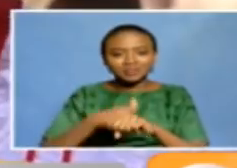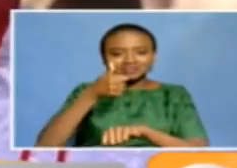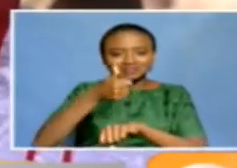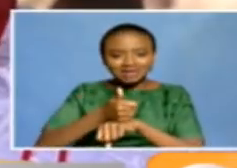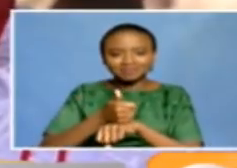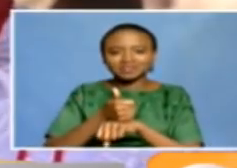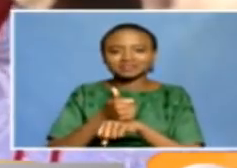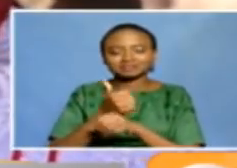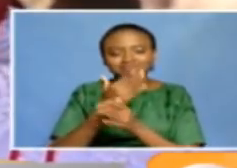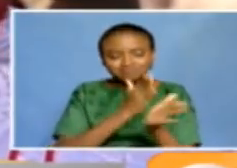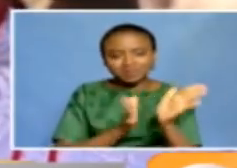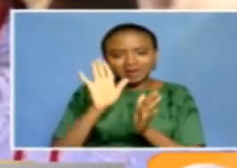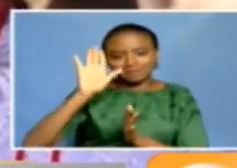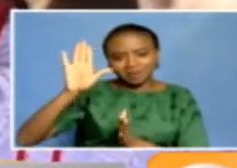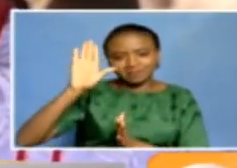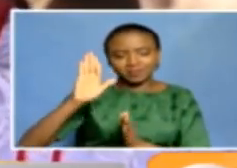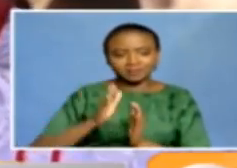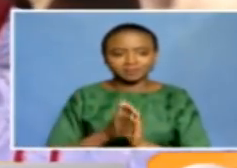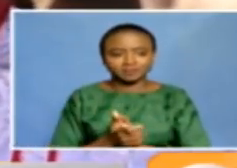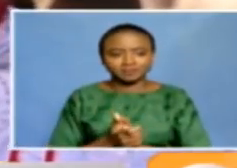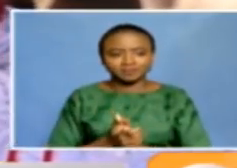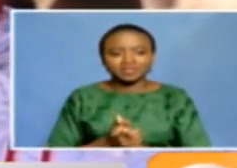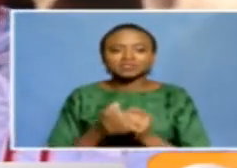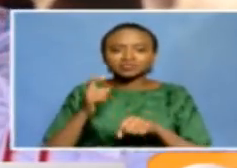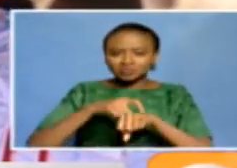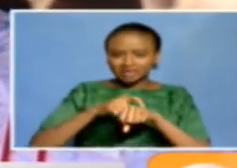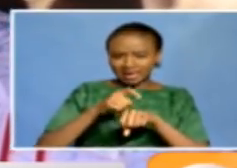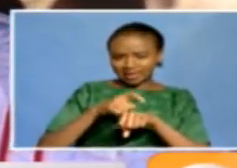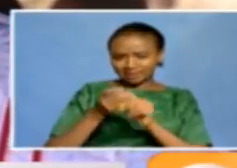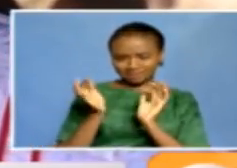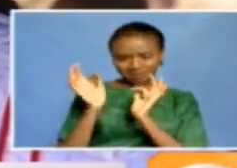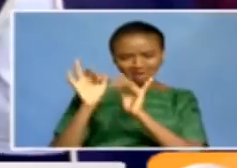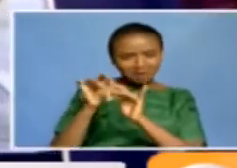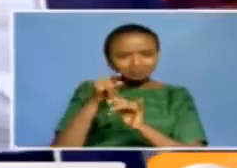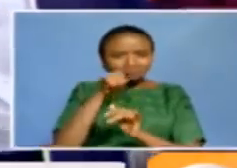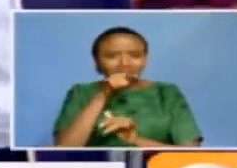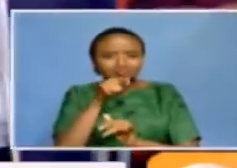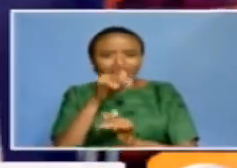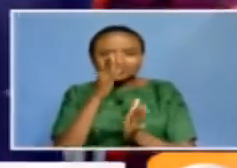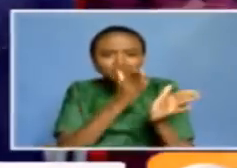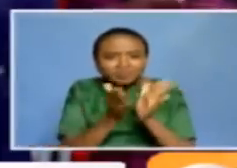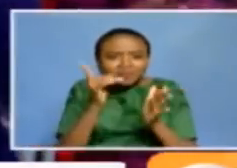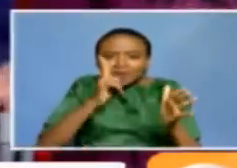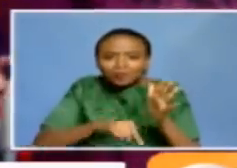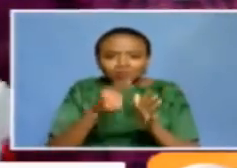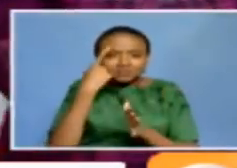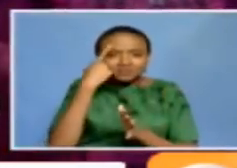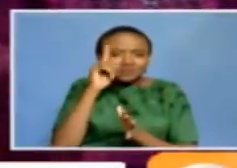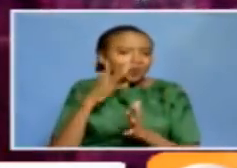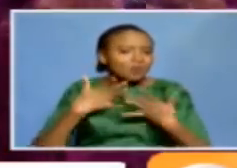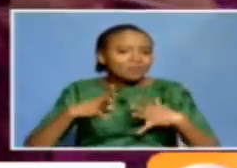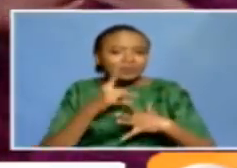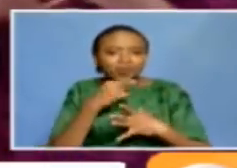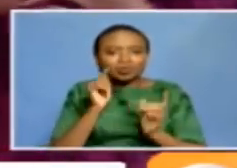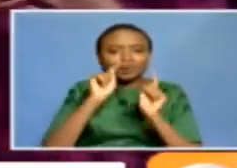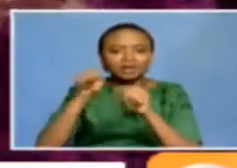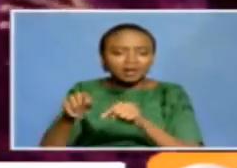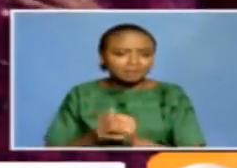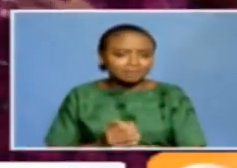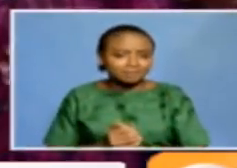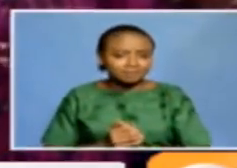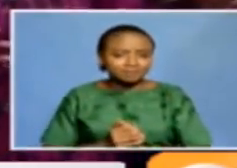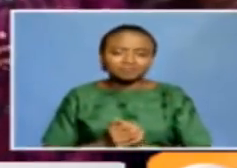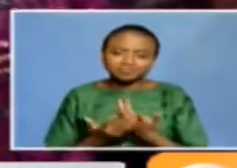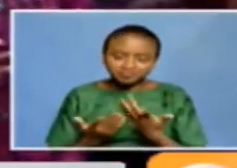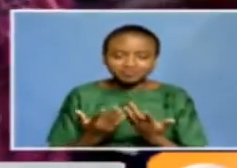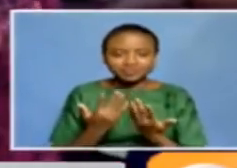in the year 2019. All right. And as they come, Apostle, what do you have ready to give to the people who come here as we wrap? Yeah, one of the